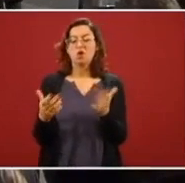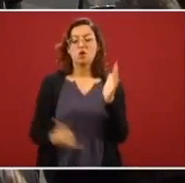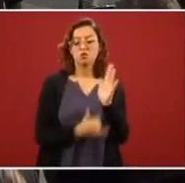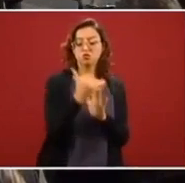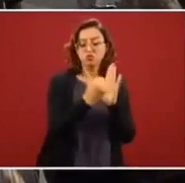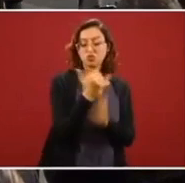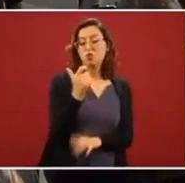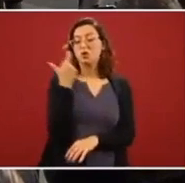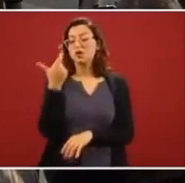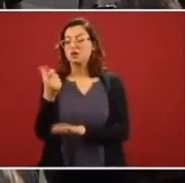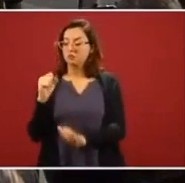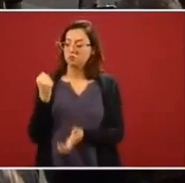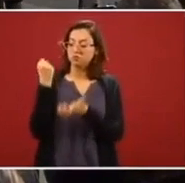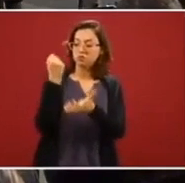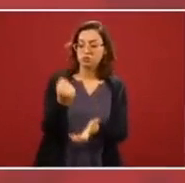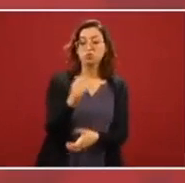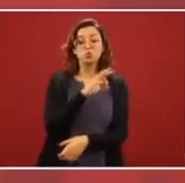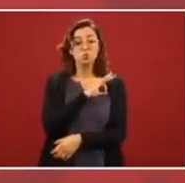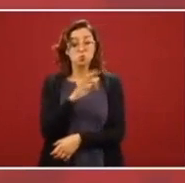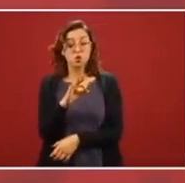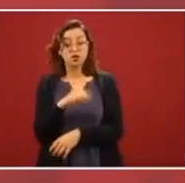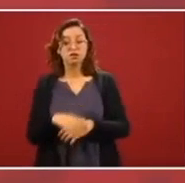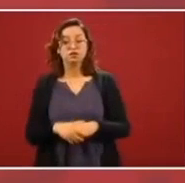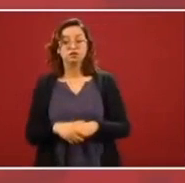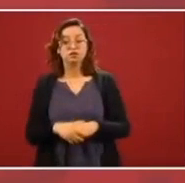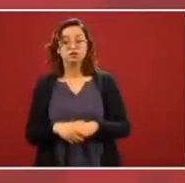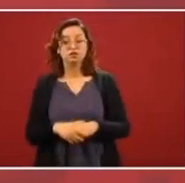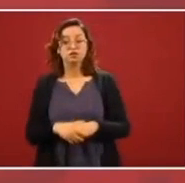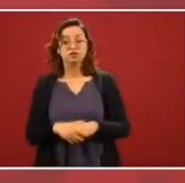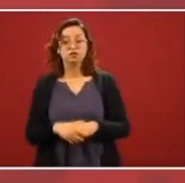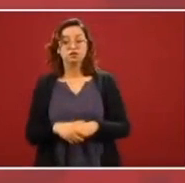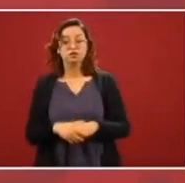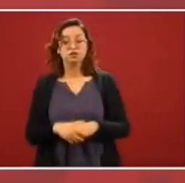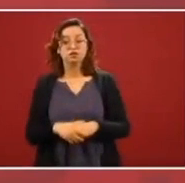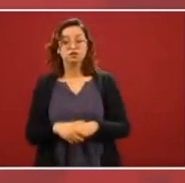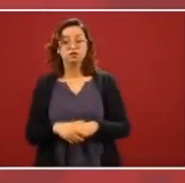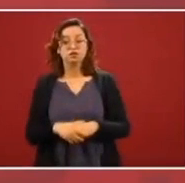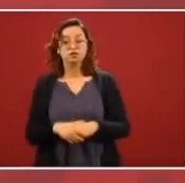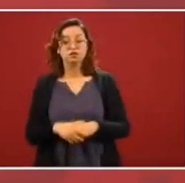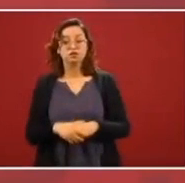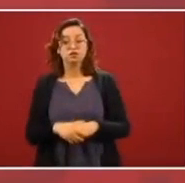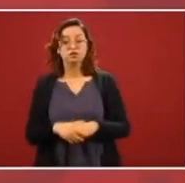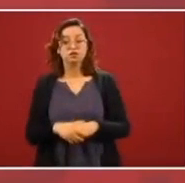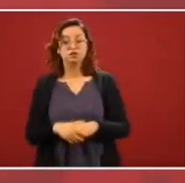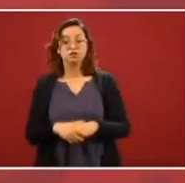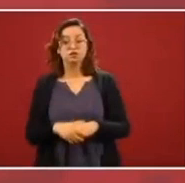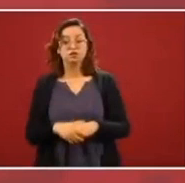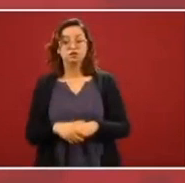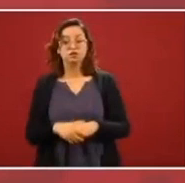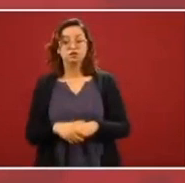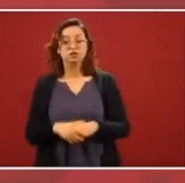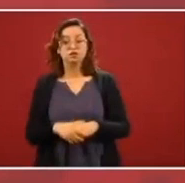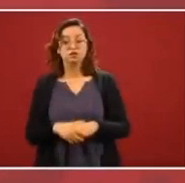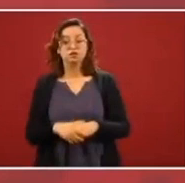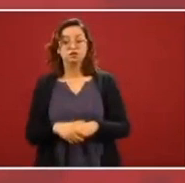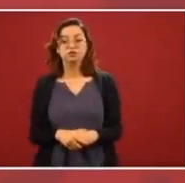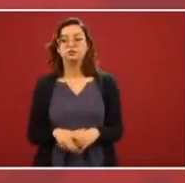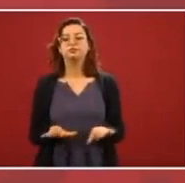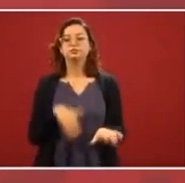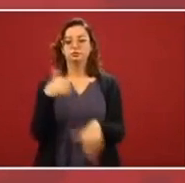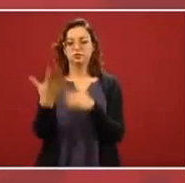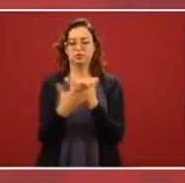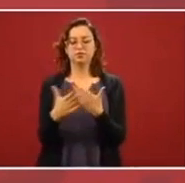va a estar aquí el general Vallejo, Yes, the General Vallejo is going to be